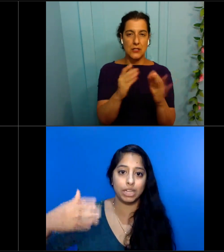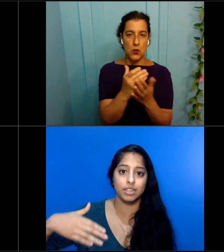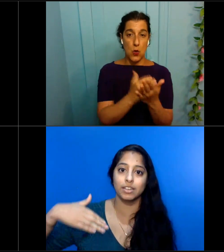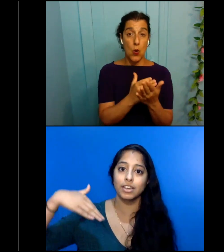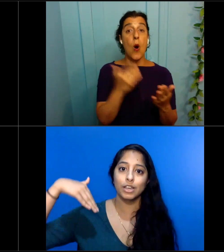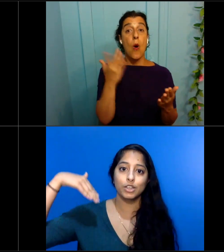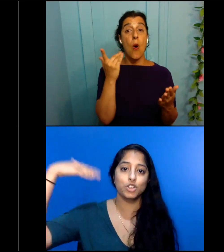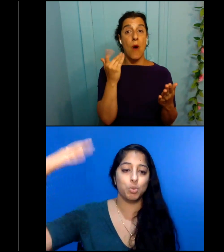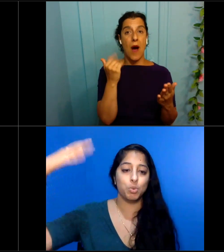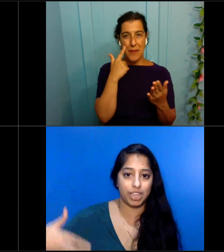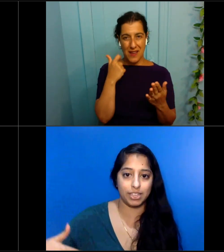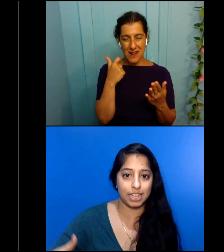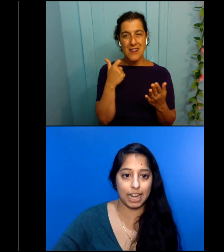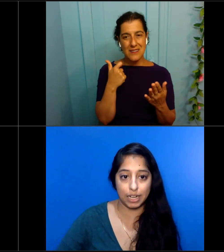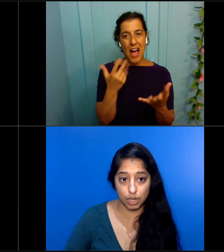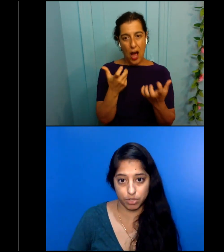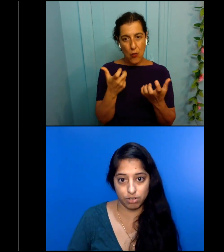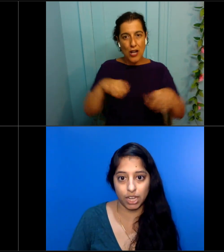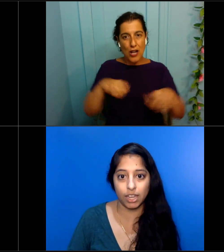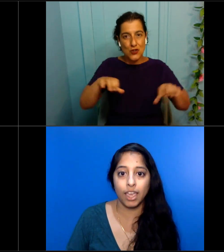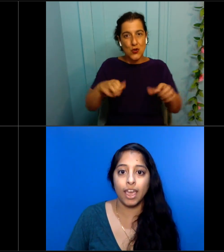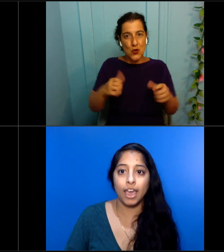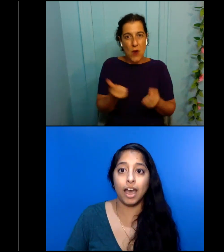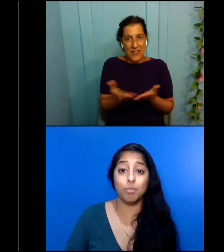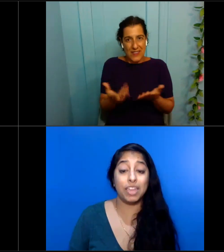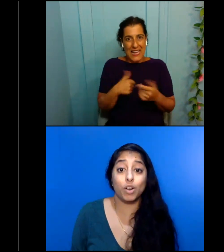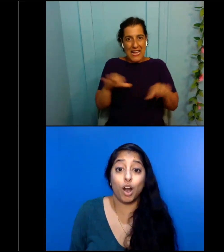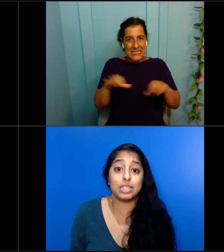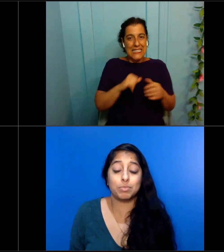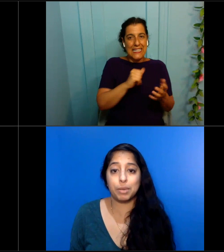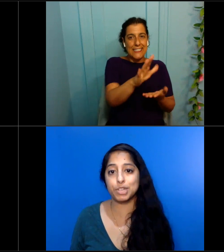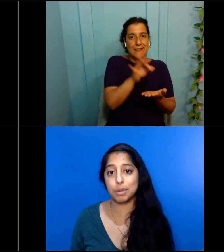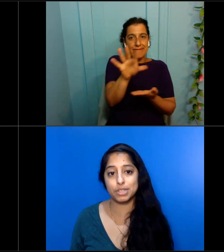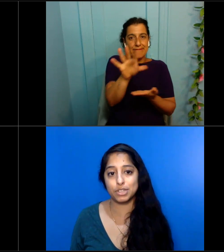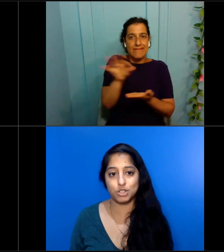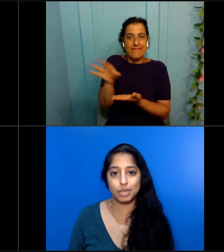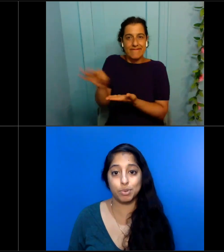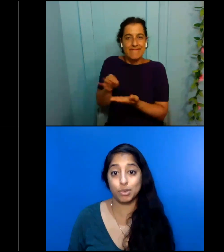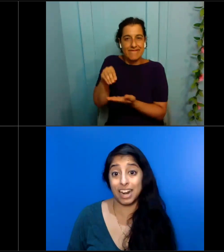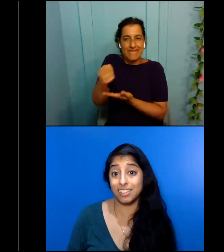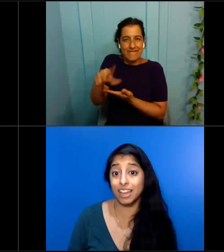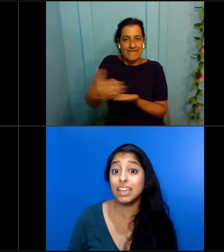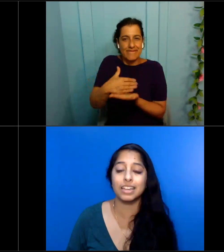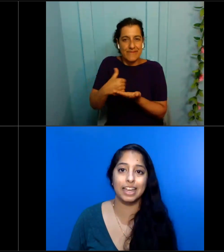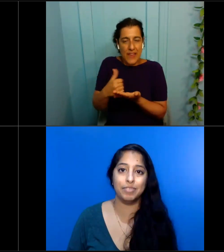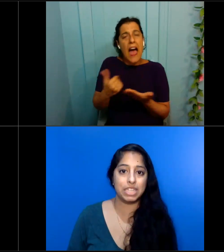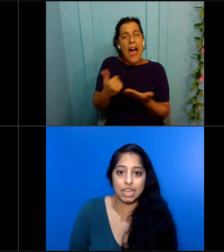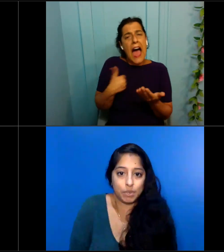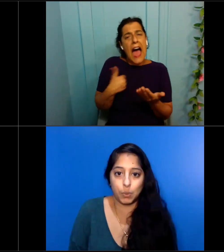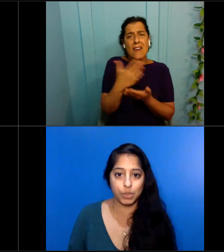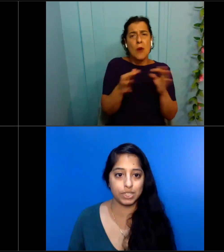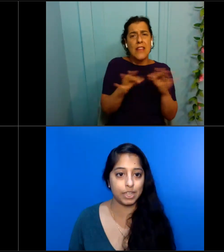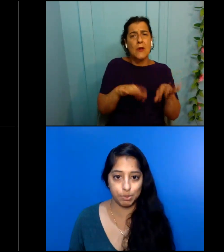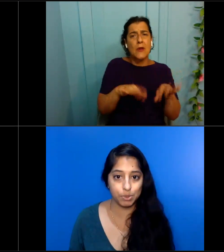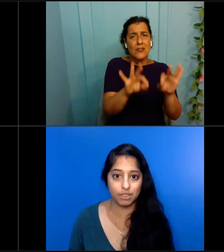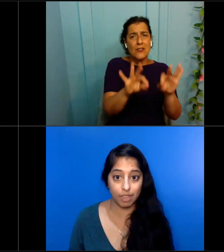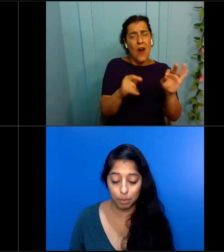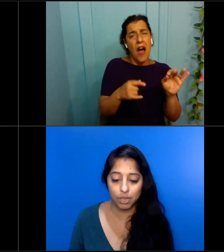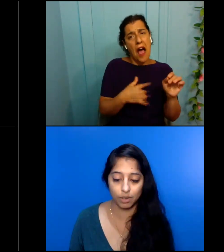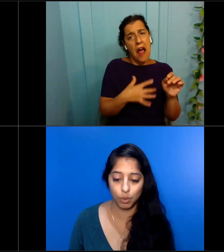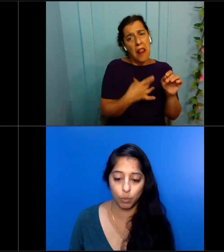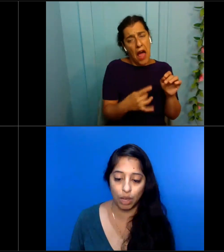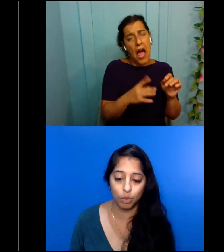I wanted to do all the things that I ended up doing. And there are some language acquisition textbooks that I like. I've TA'd for courses that